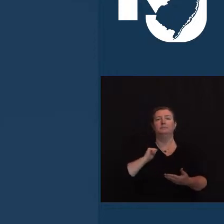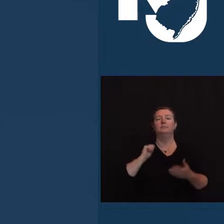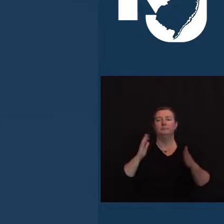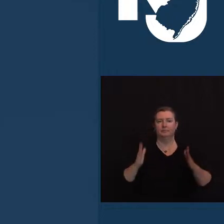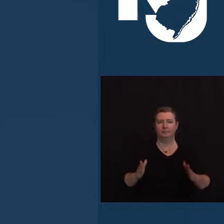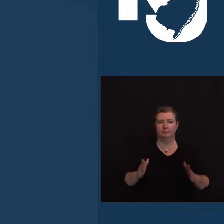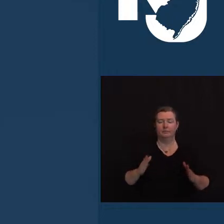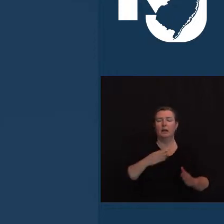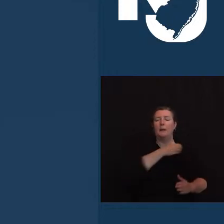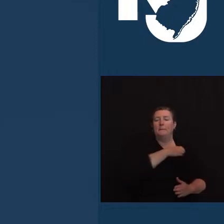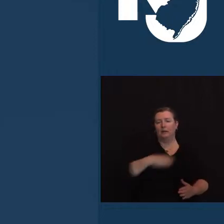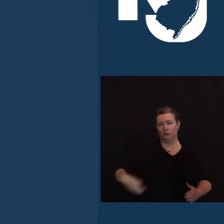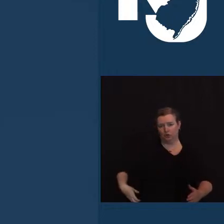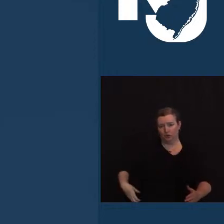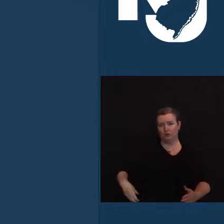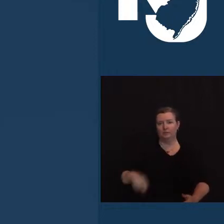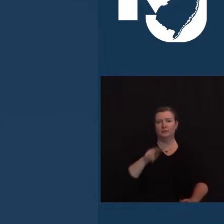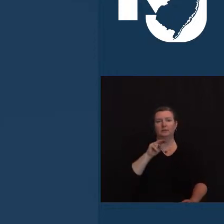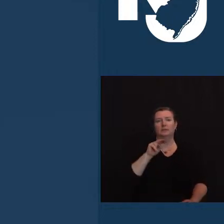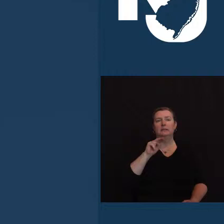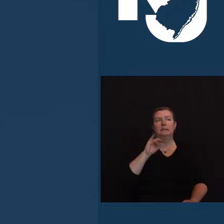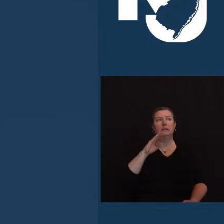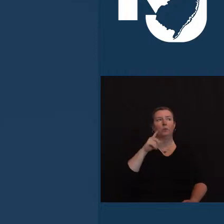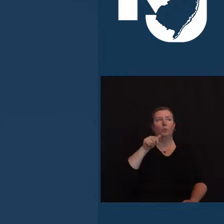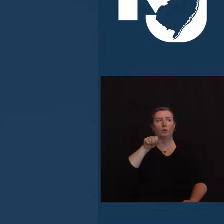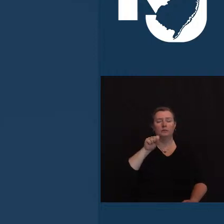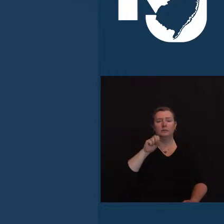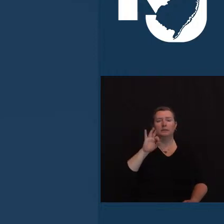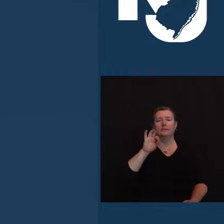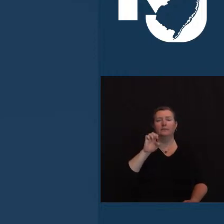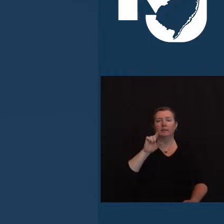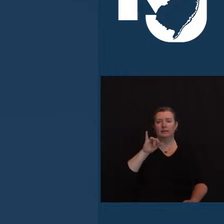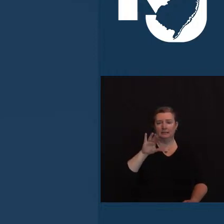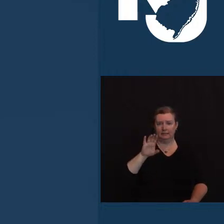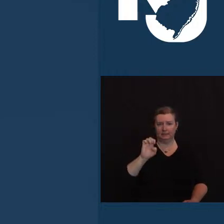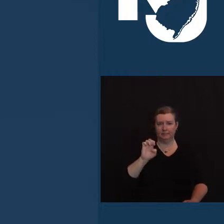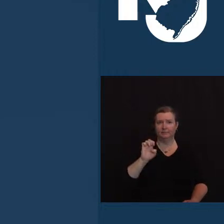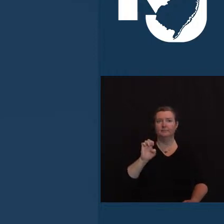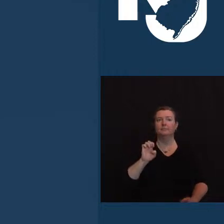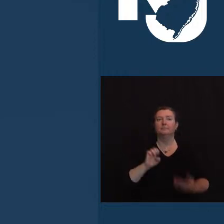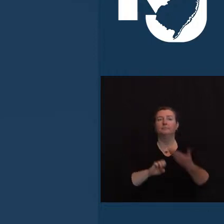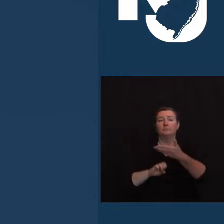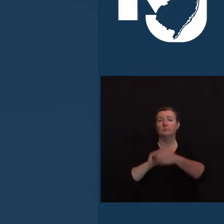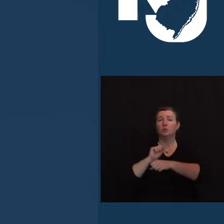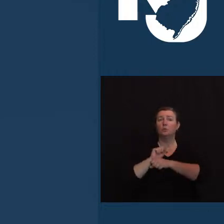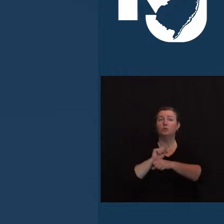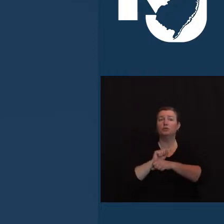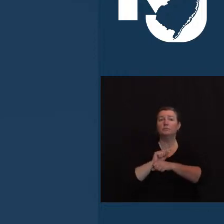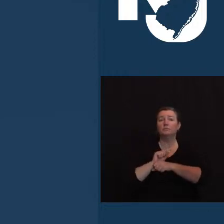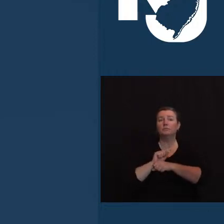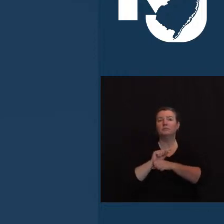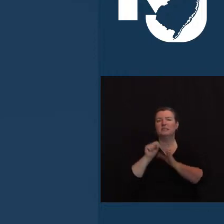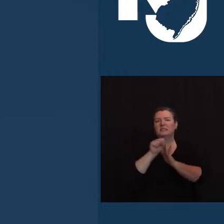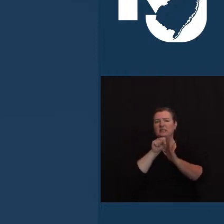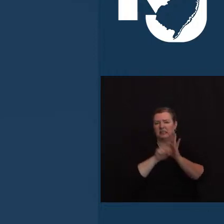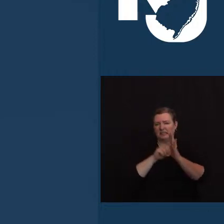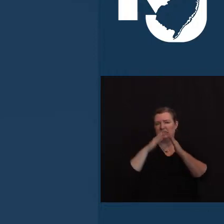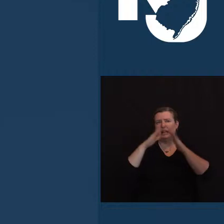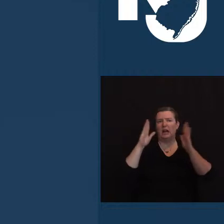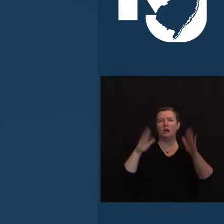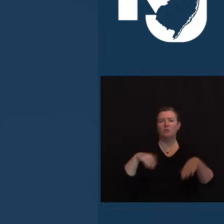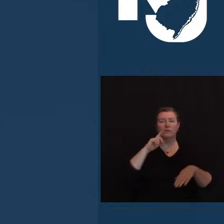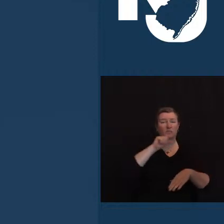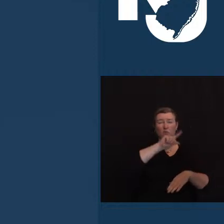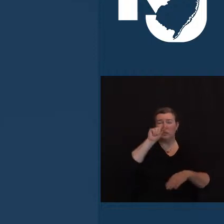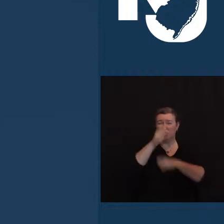Felice. He served in the State House for 2 decades and was respected for his kindness, good humor, and willingness